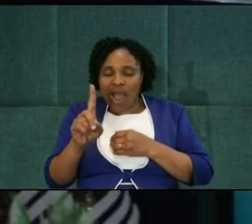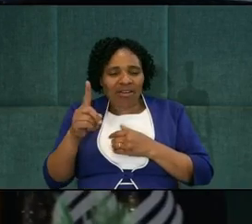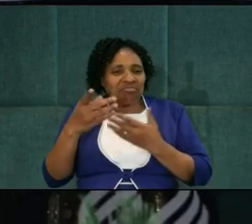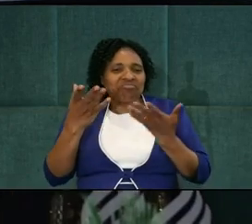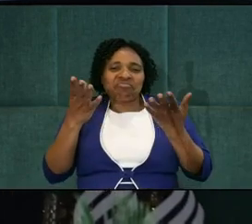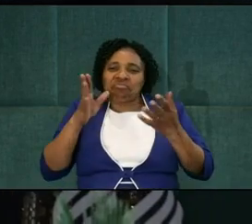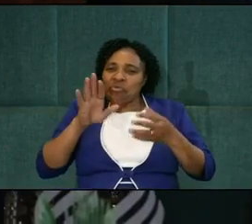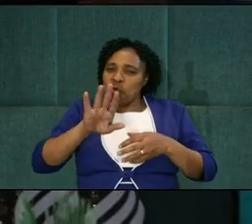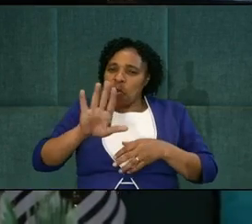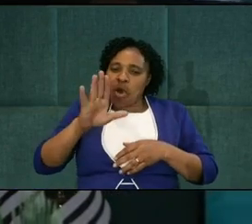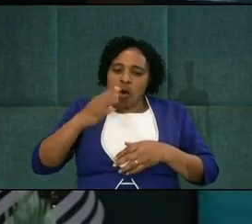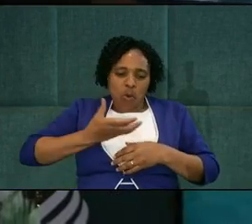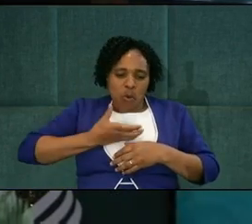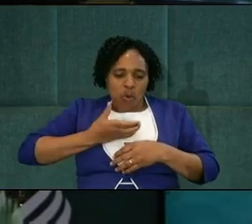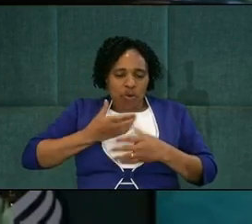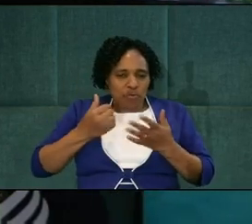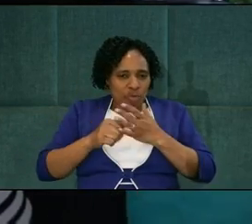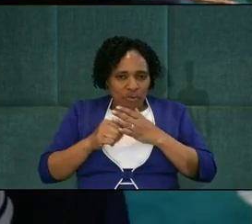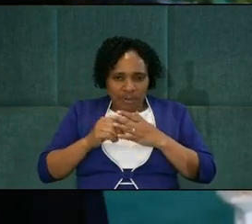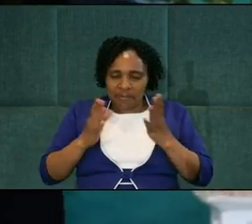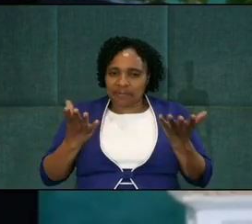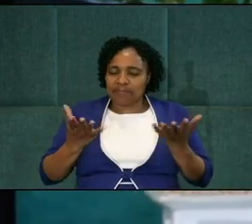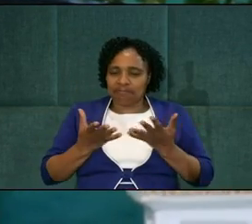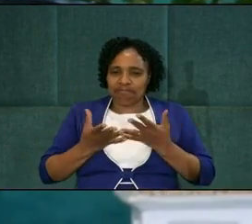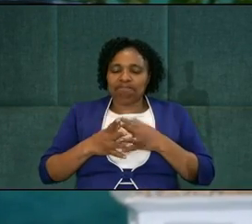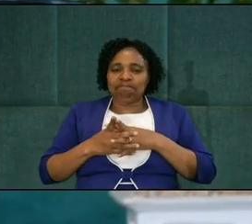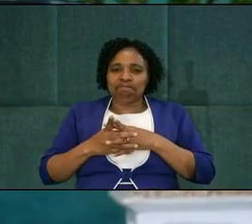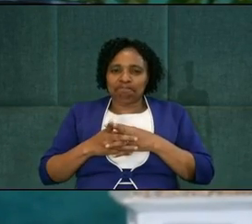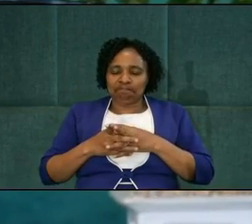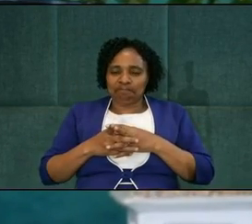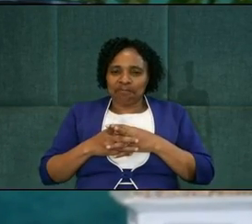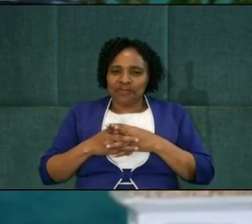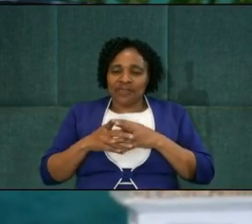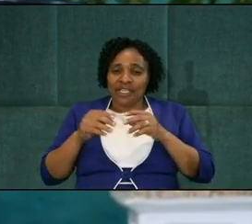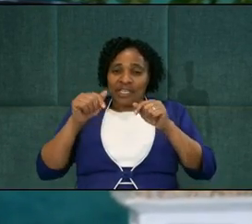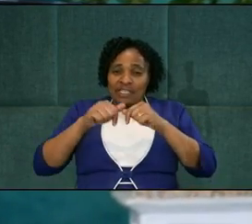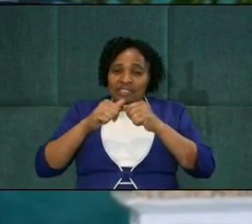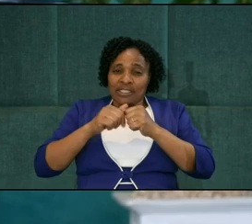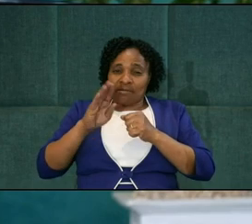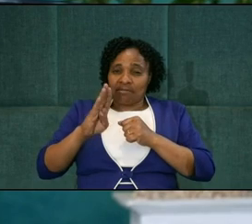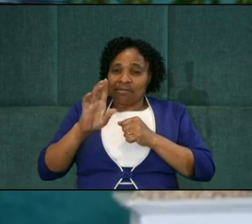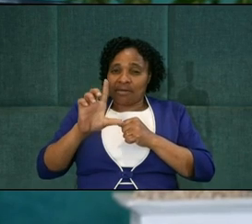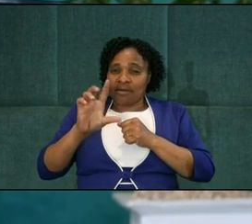here. Blundering on the borders. Blundering on the borders.